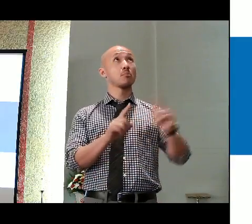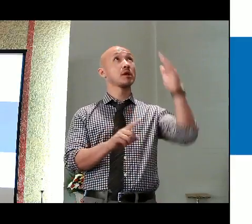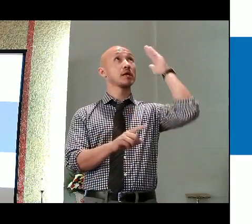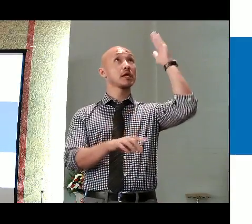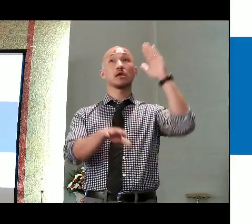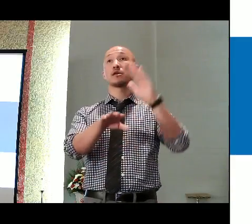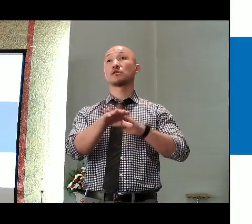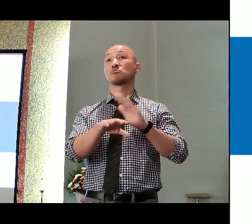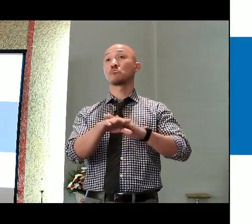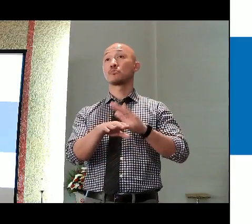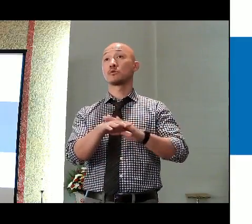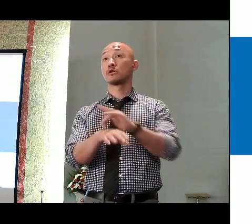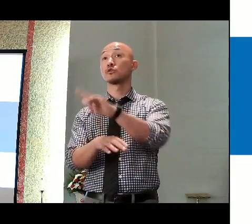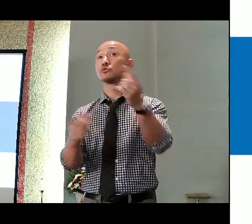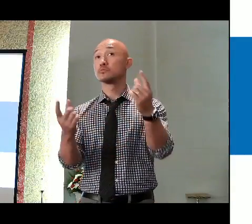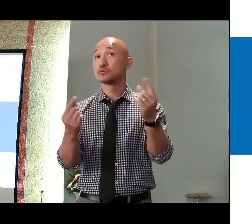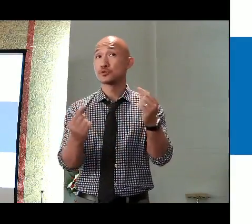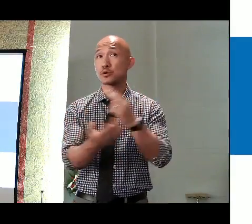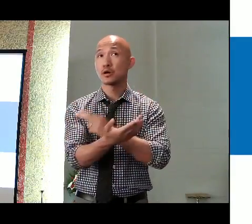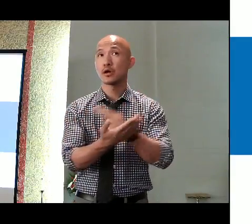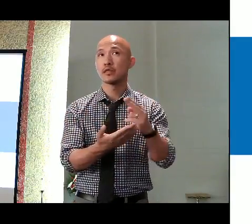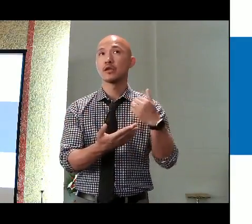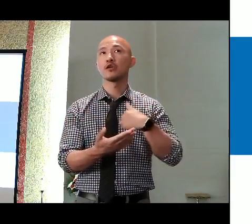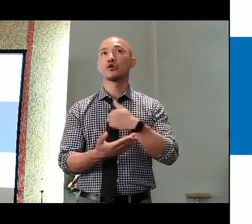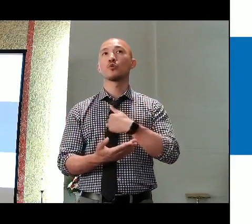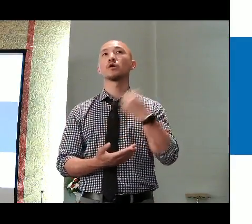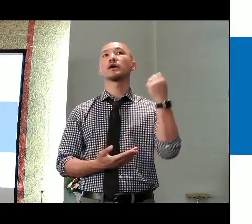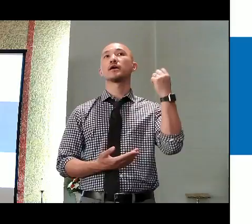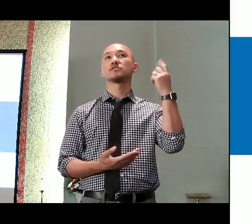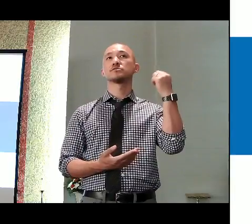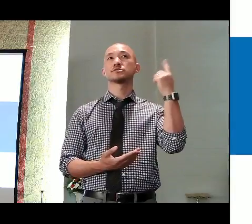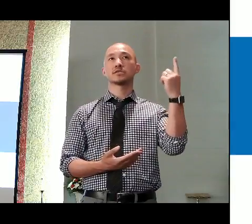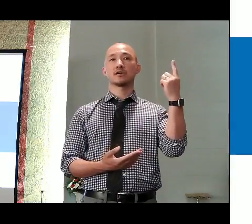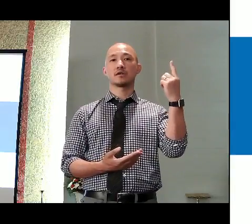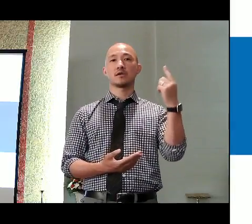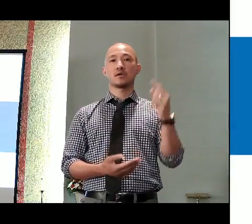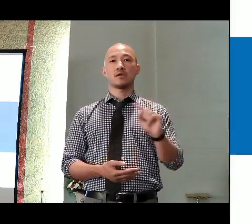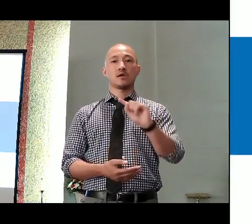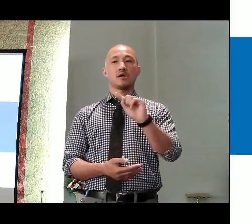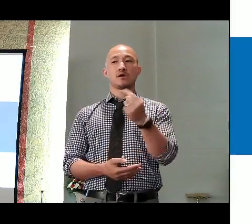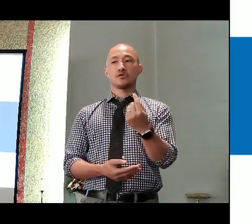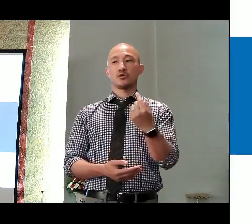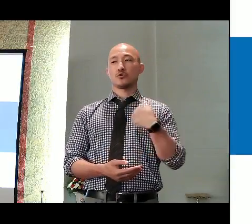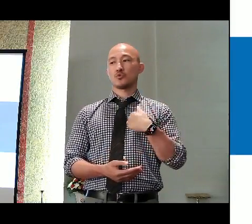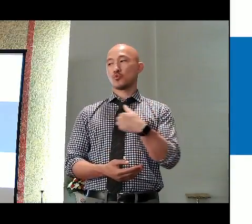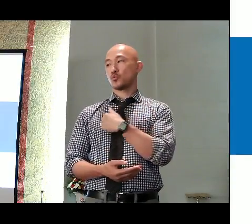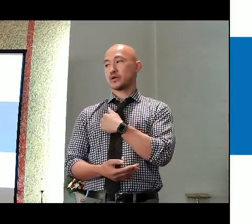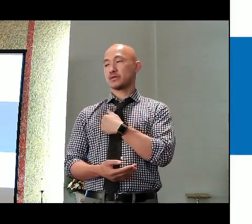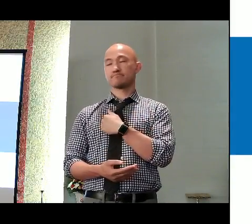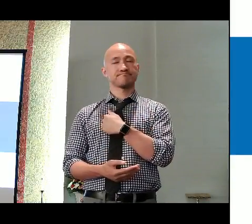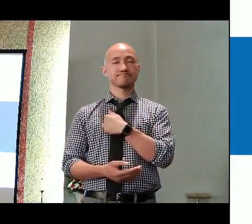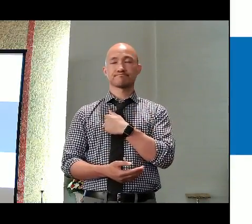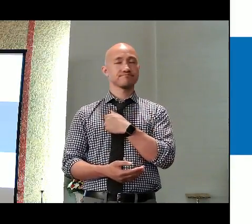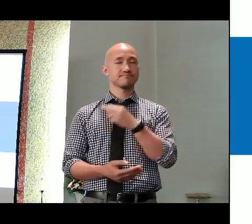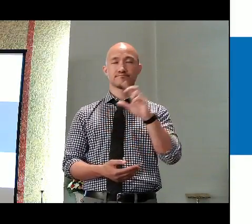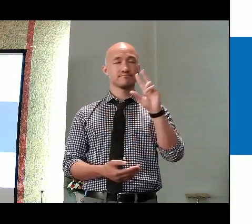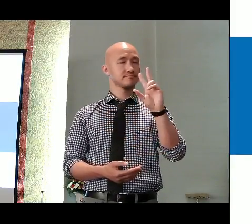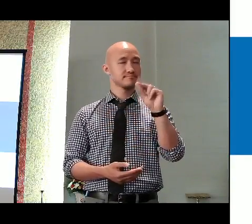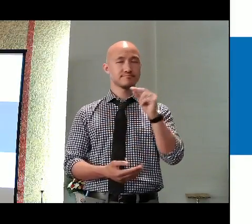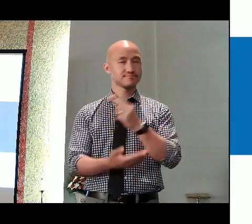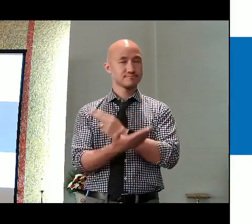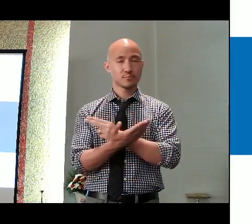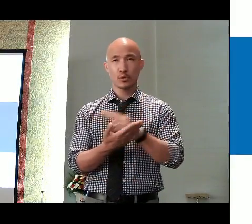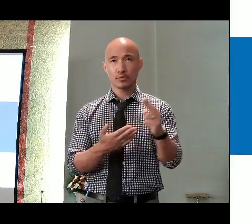world, we understand that we're not holy. We understand what God wants us to be. So more and more, we want